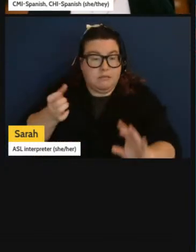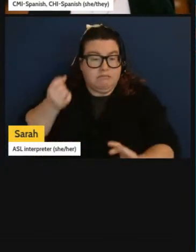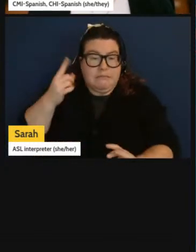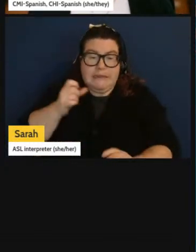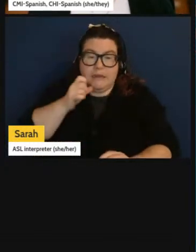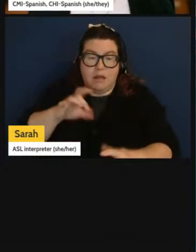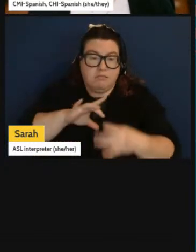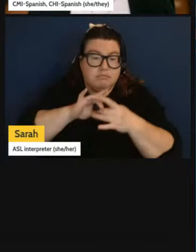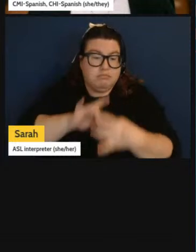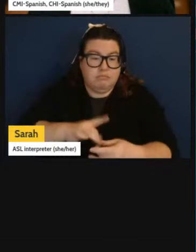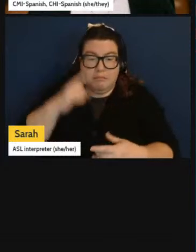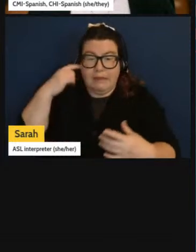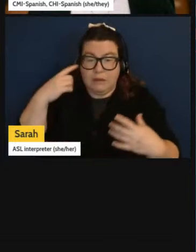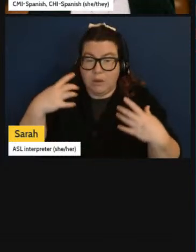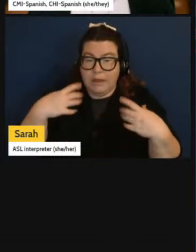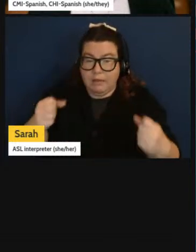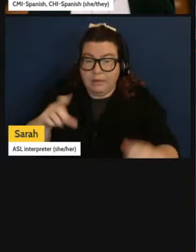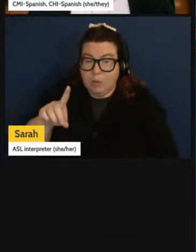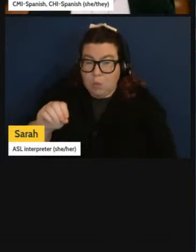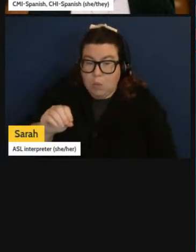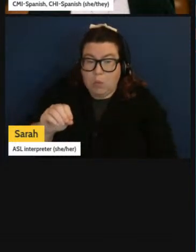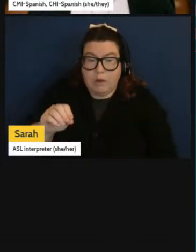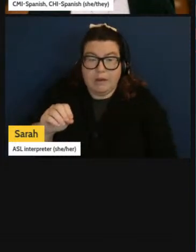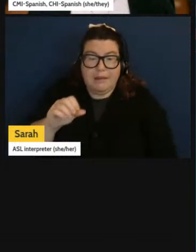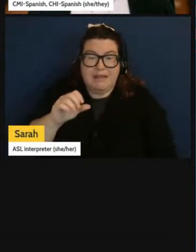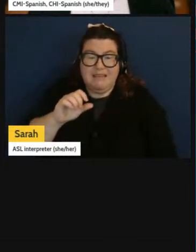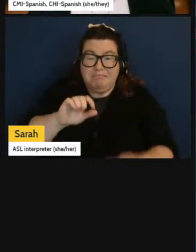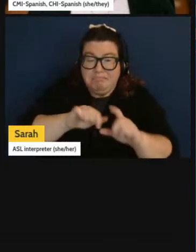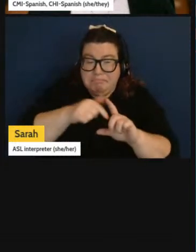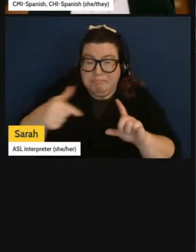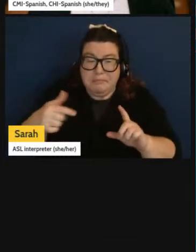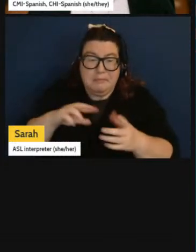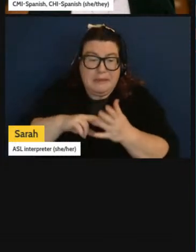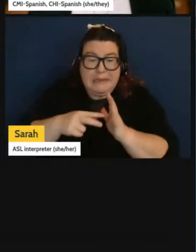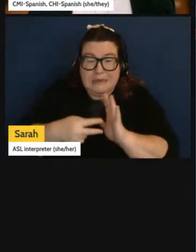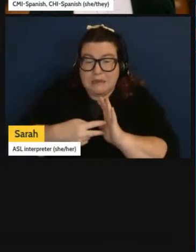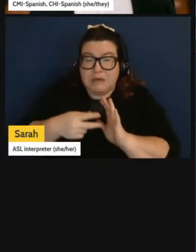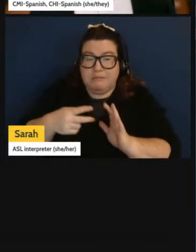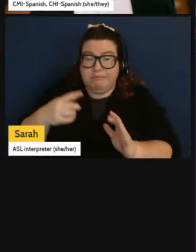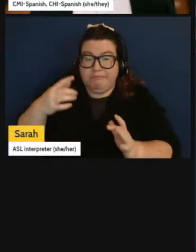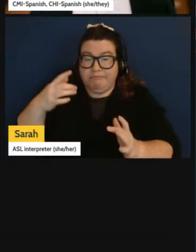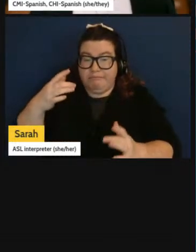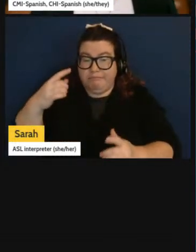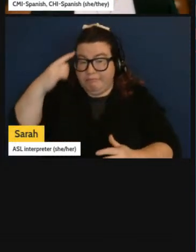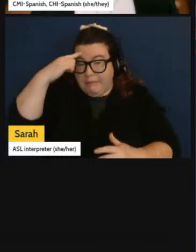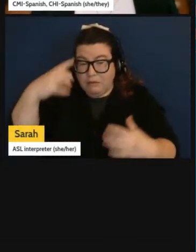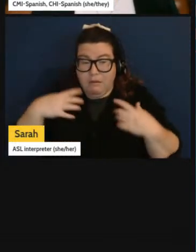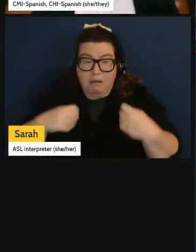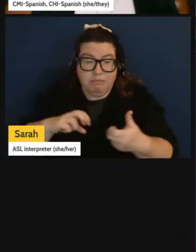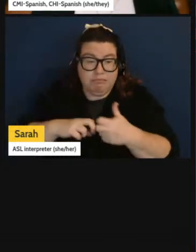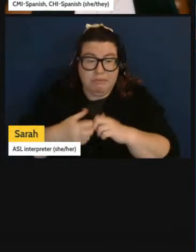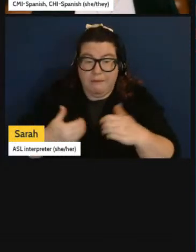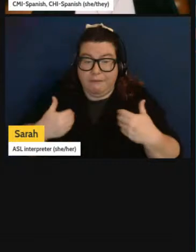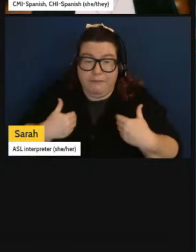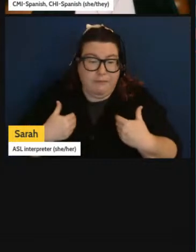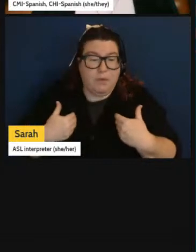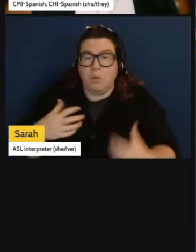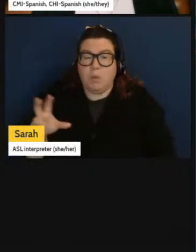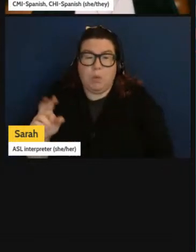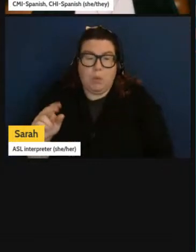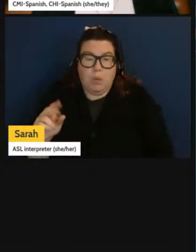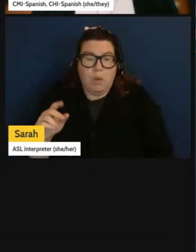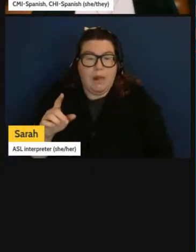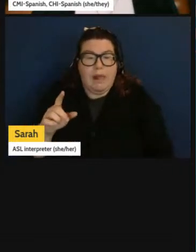that it doesn't mean that because you're LGBTQ that you're mentally ill. I just want to put that out there. That it's because of